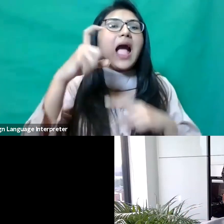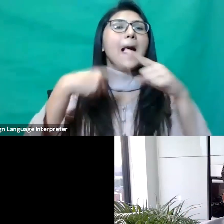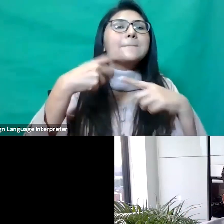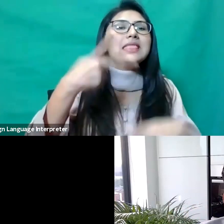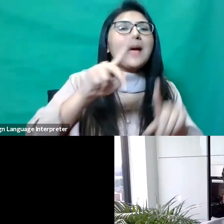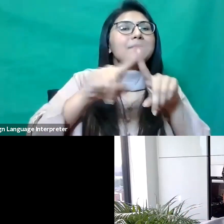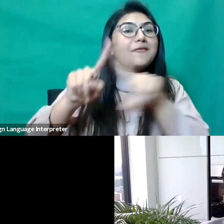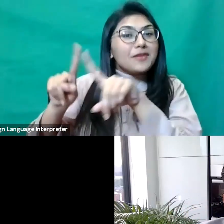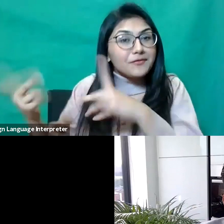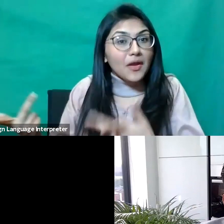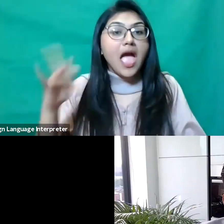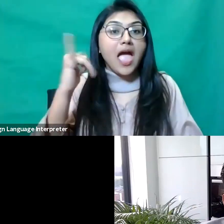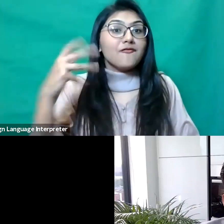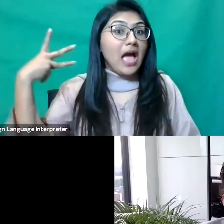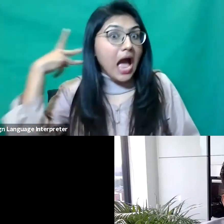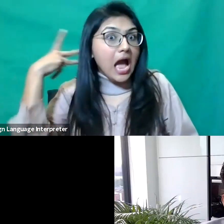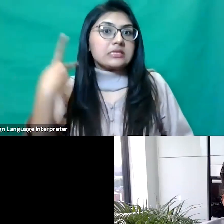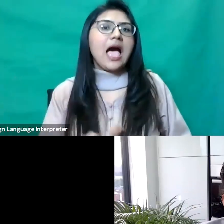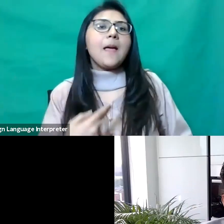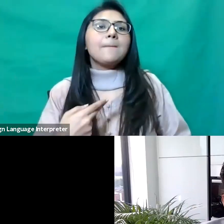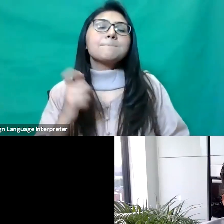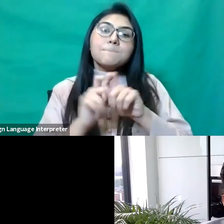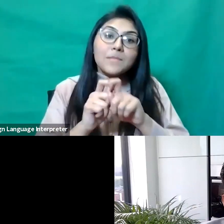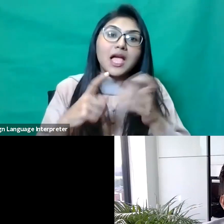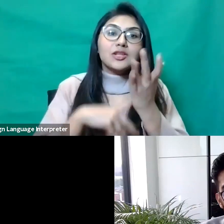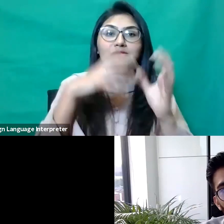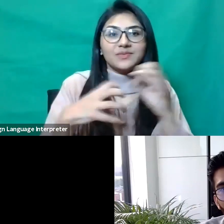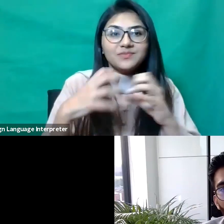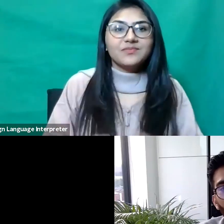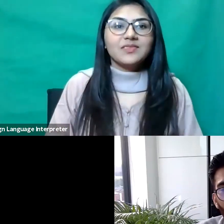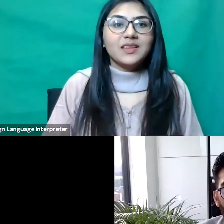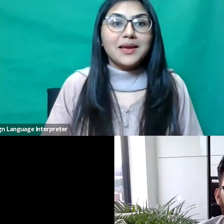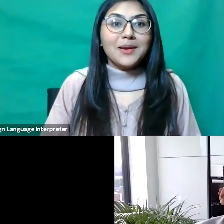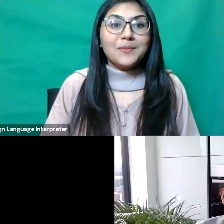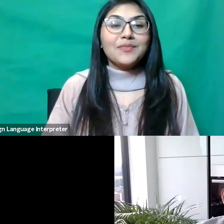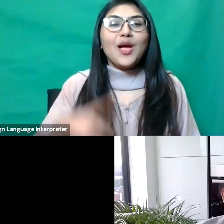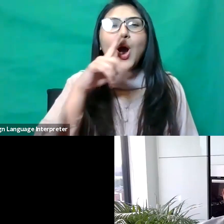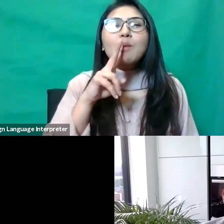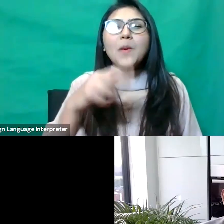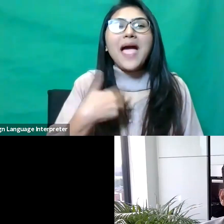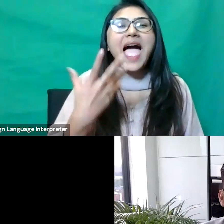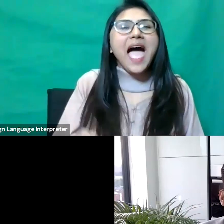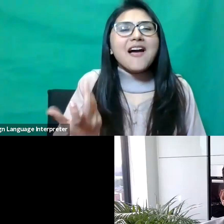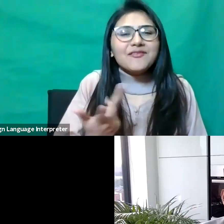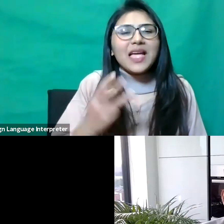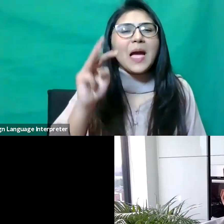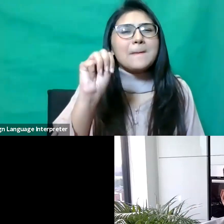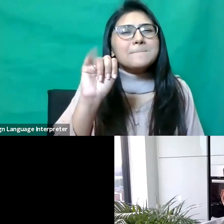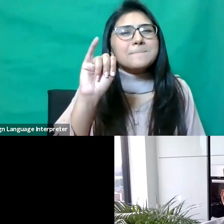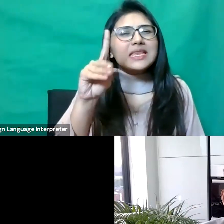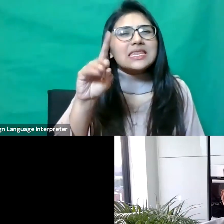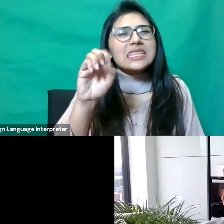that's amazing. So I had the Medal Sonnet. Yeah, I heard that. Yeah. But I don't think it